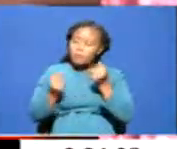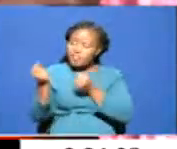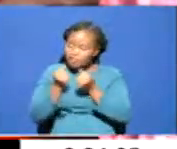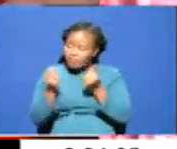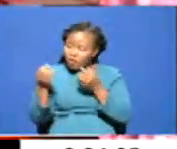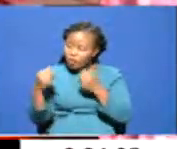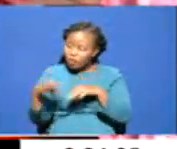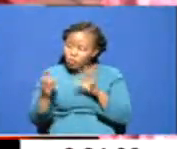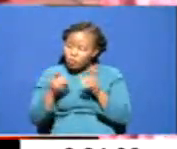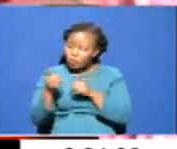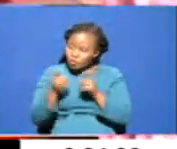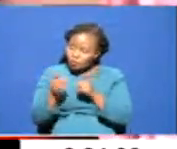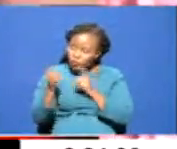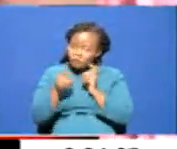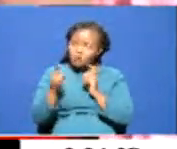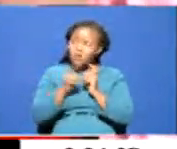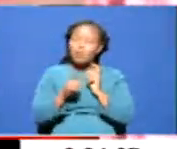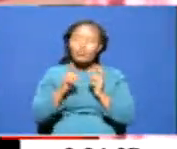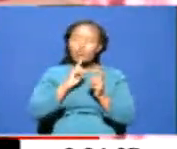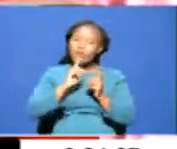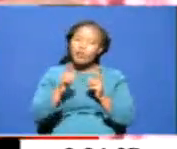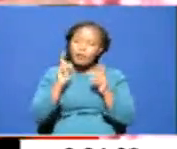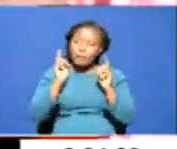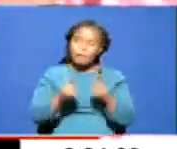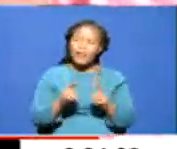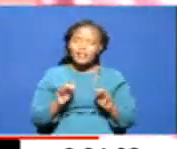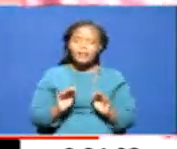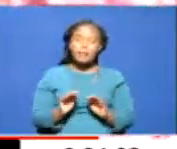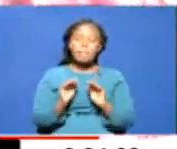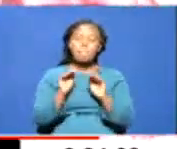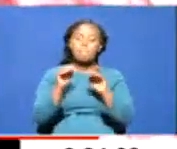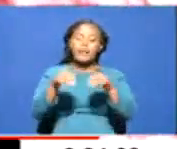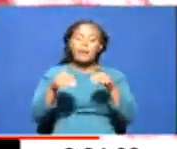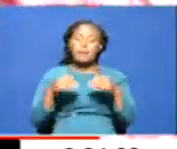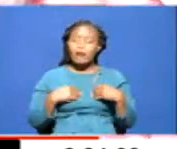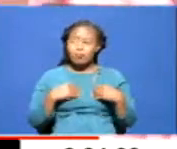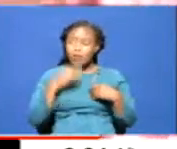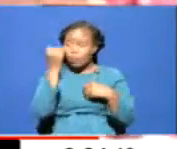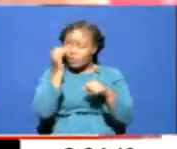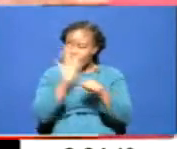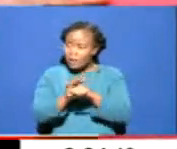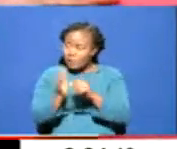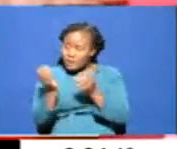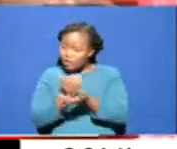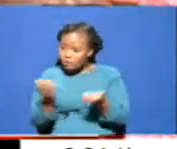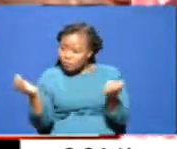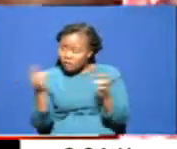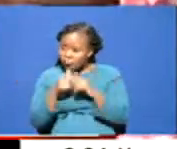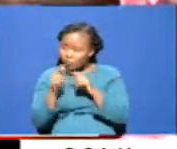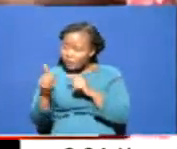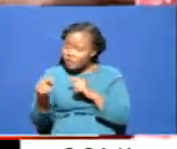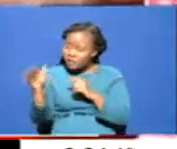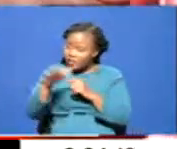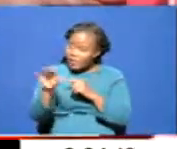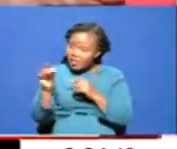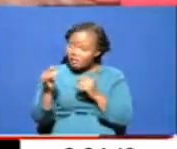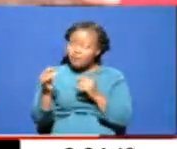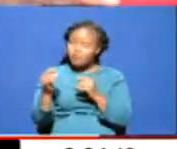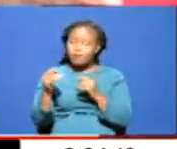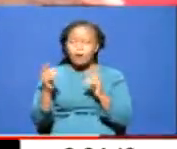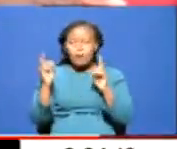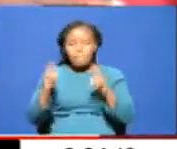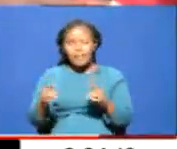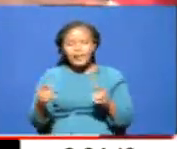tuwekewe bump. Hofu sababu watoto wengi wanatoka pande hii wakipita pande hii shule. Sasa